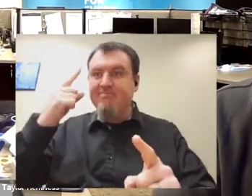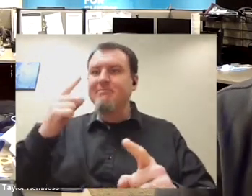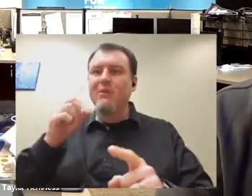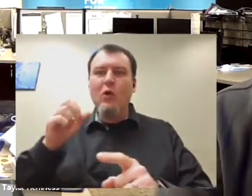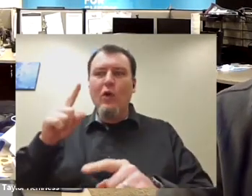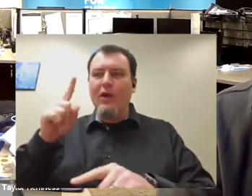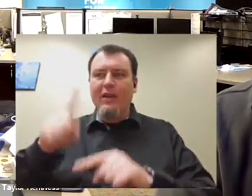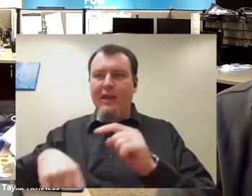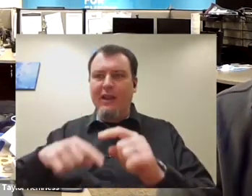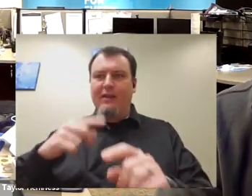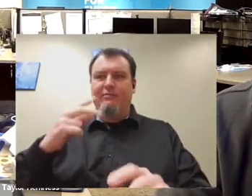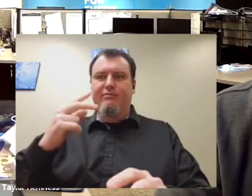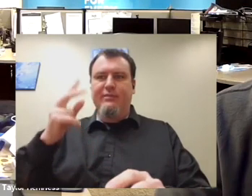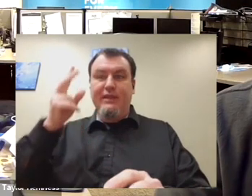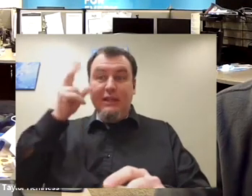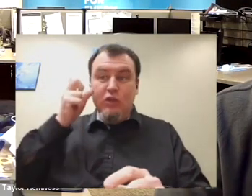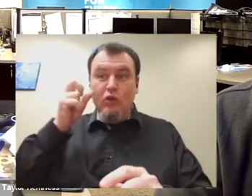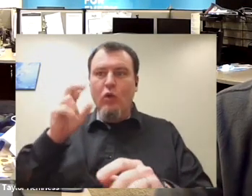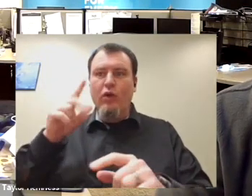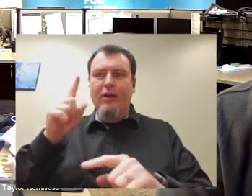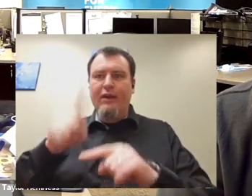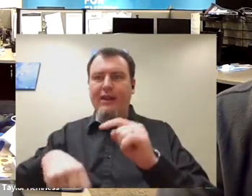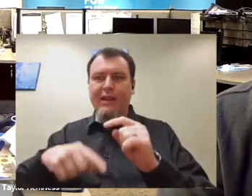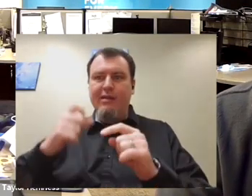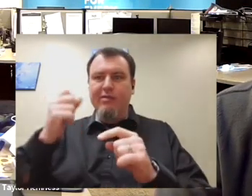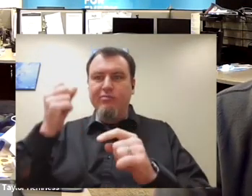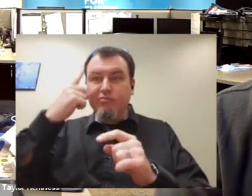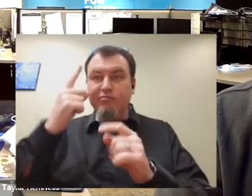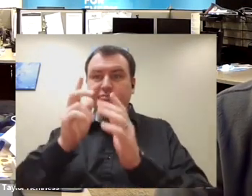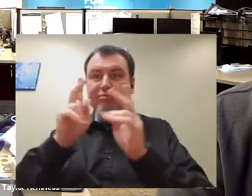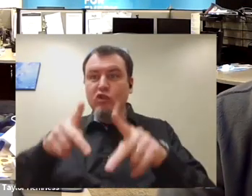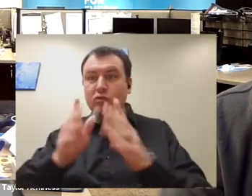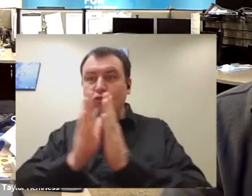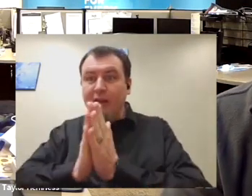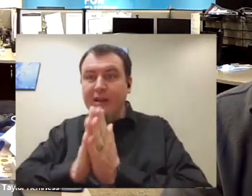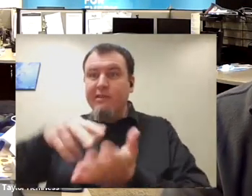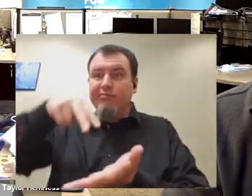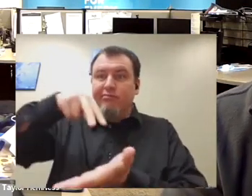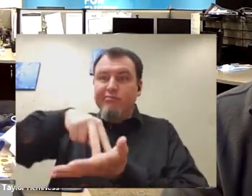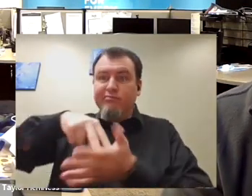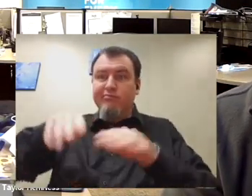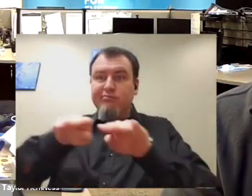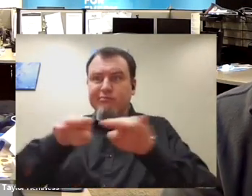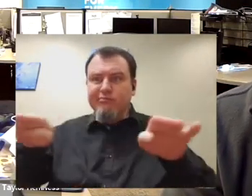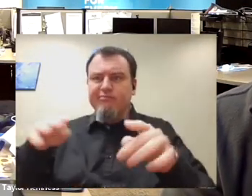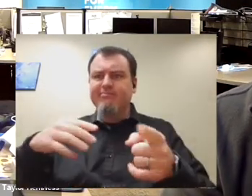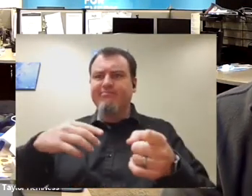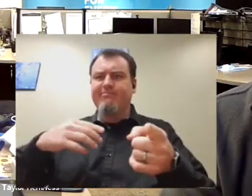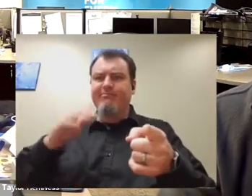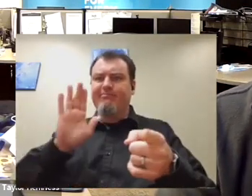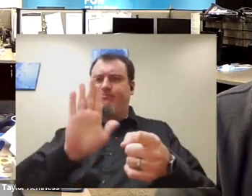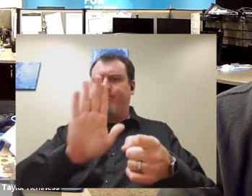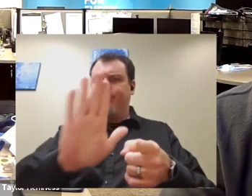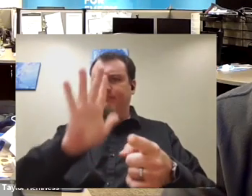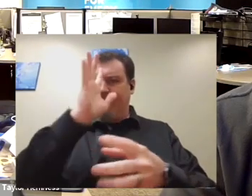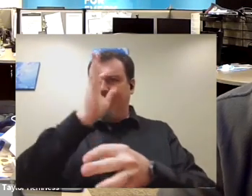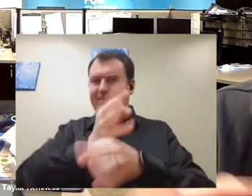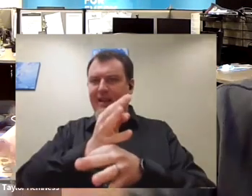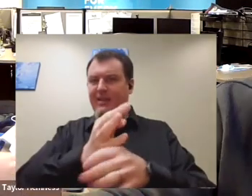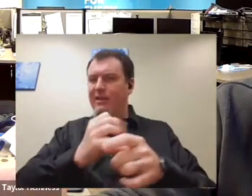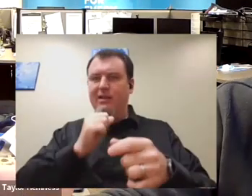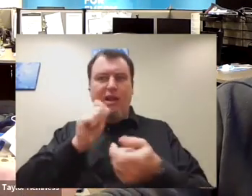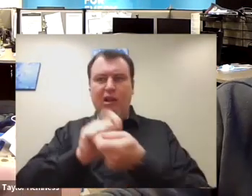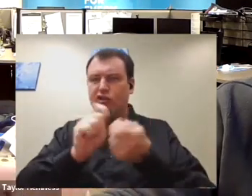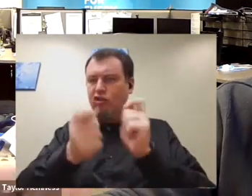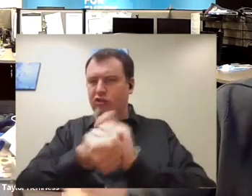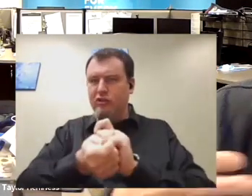couldn't understand the preacher or the person leading singing or the person praying from